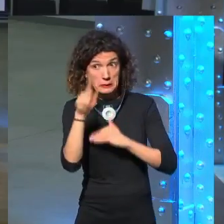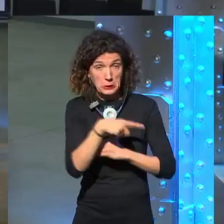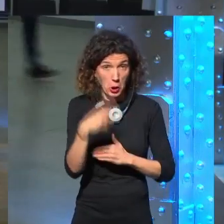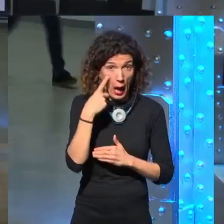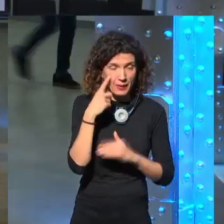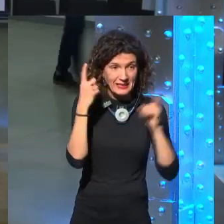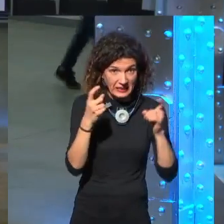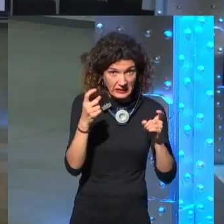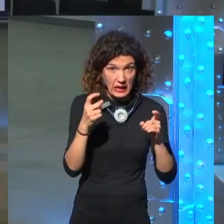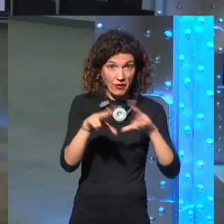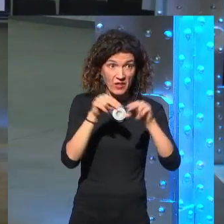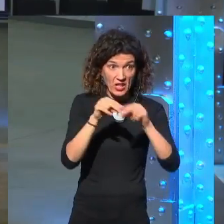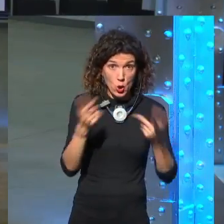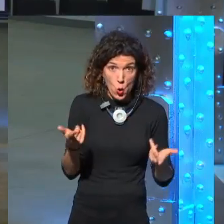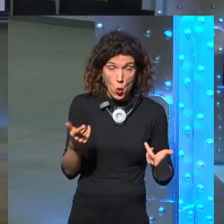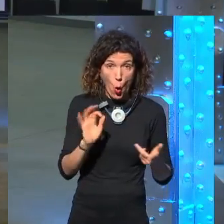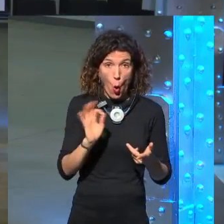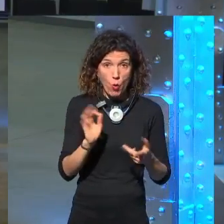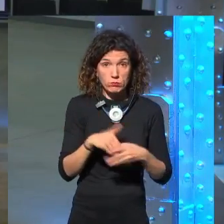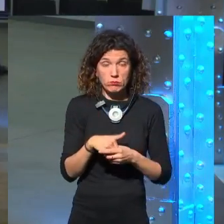it, let's put it here.